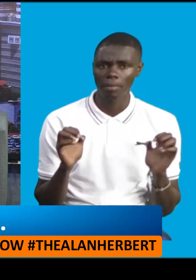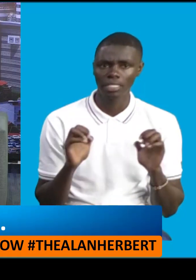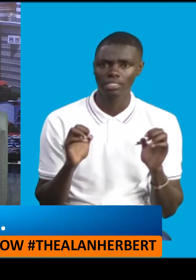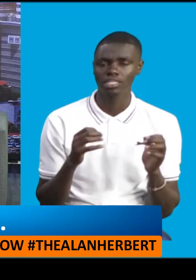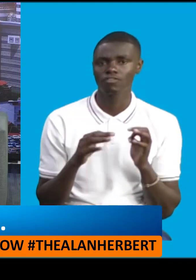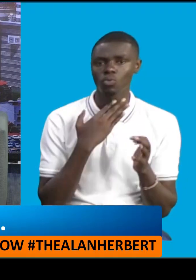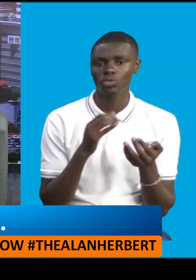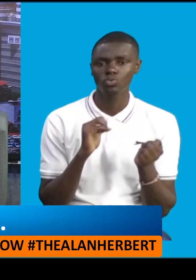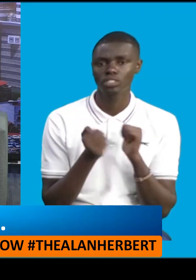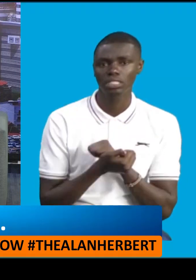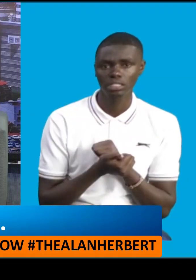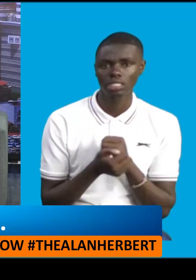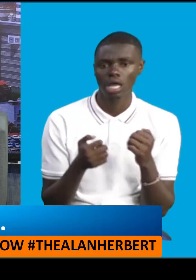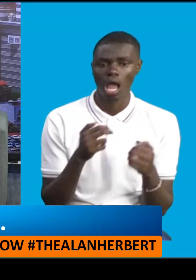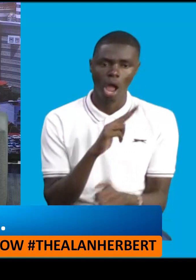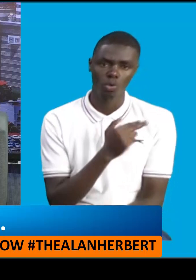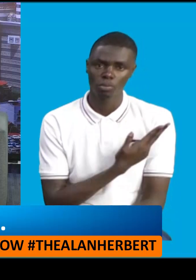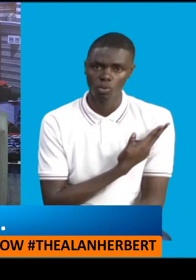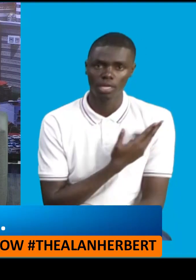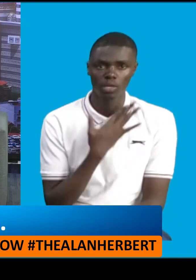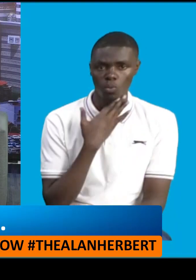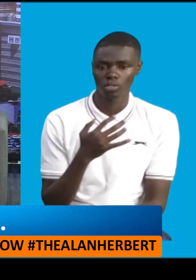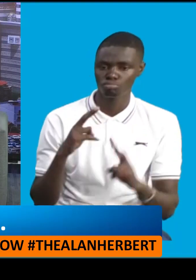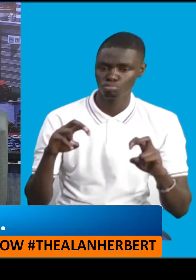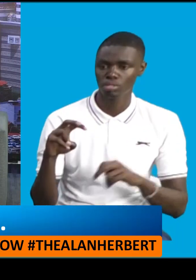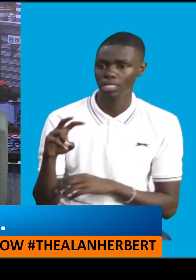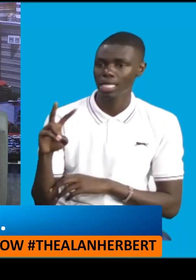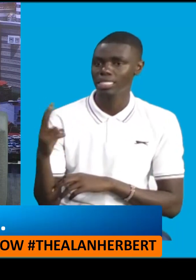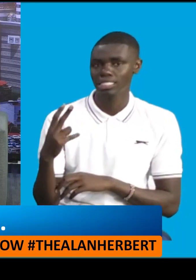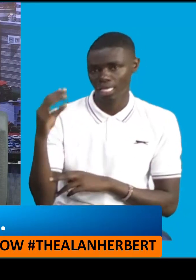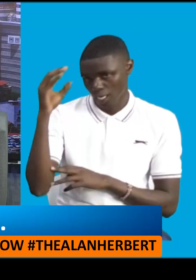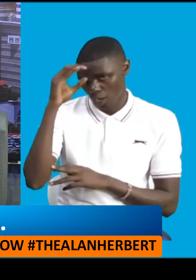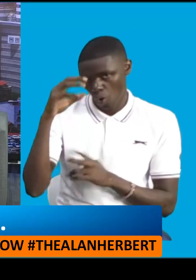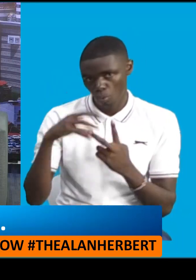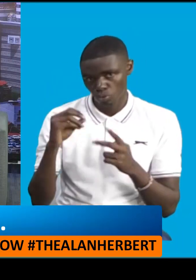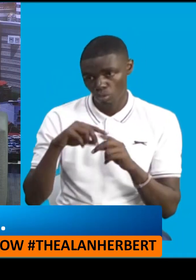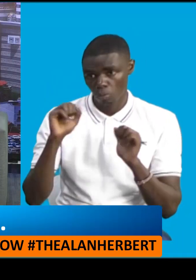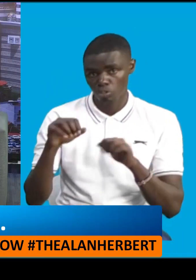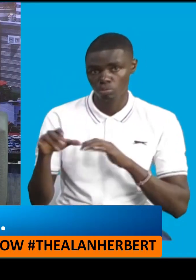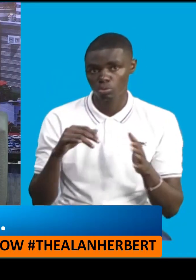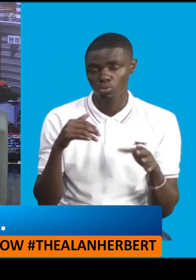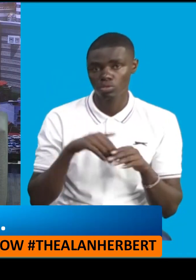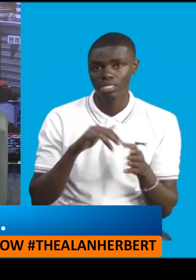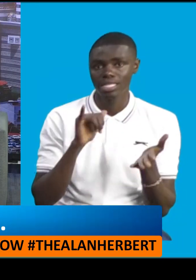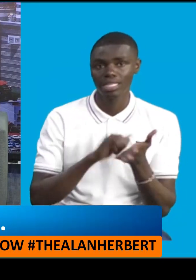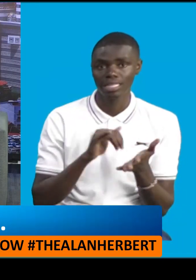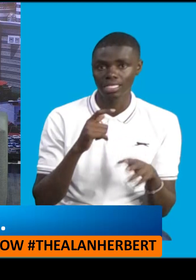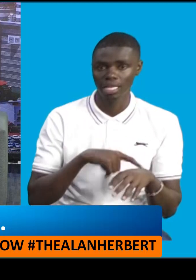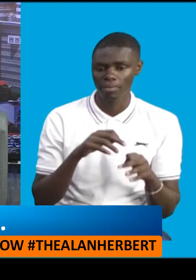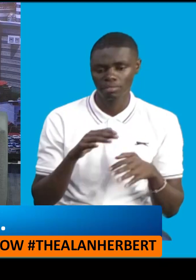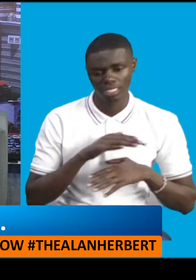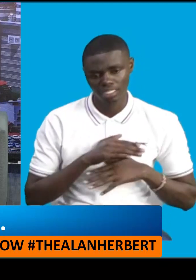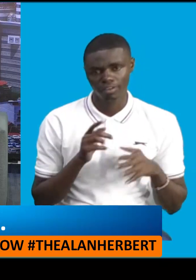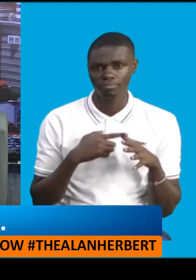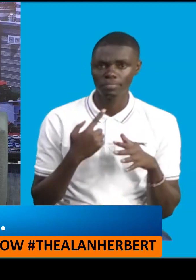urgent, if they want to change a hospital and they want to seek a second opinion, they can still do it within that time. And